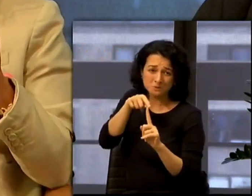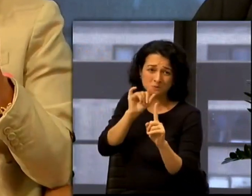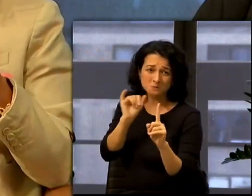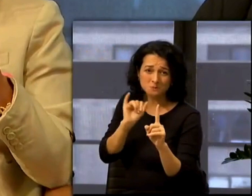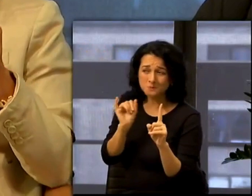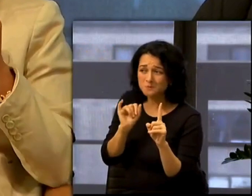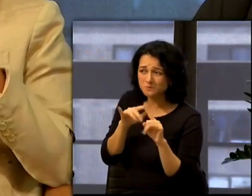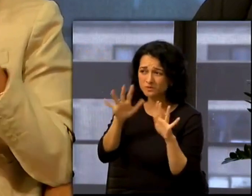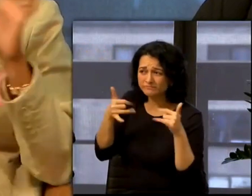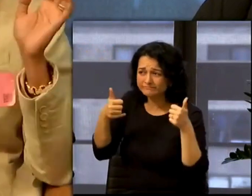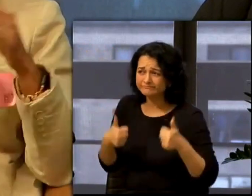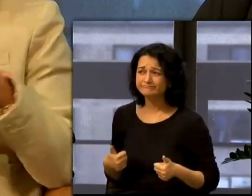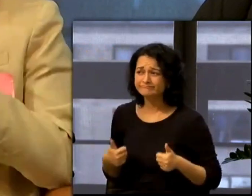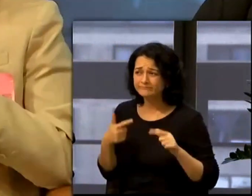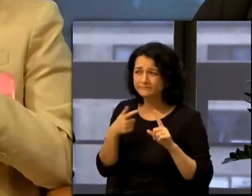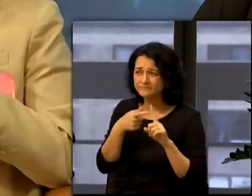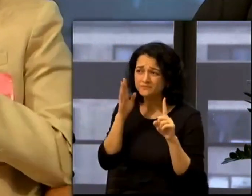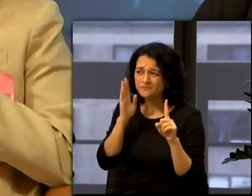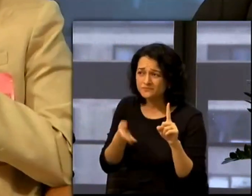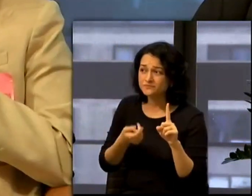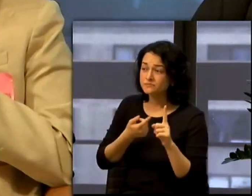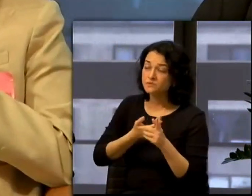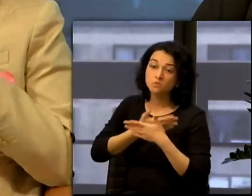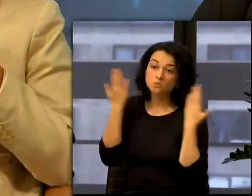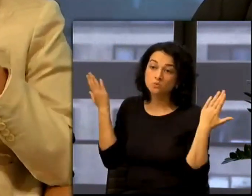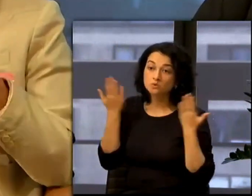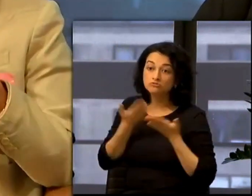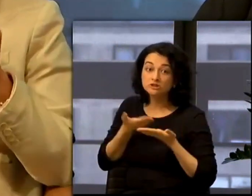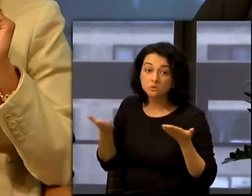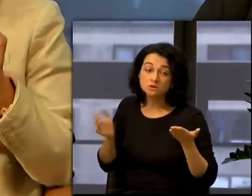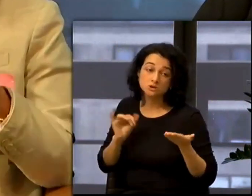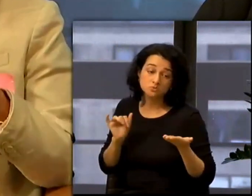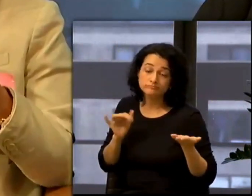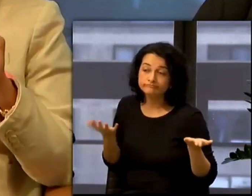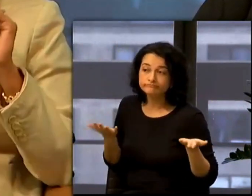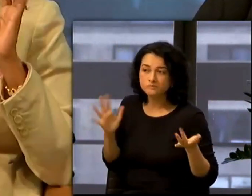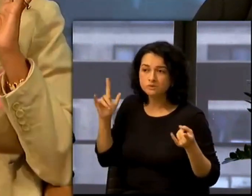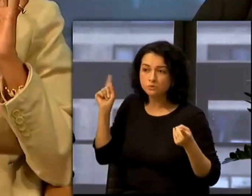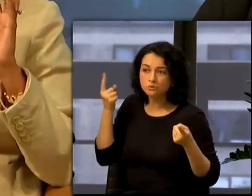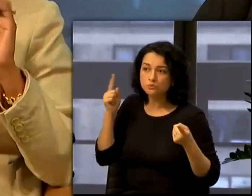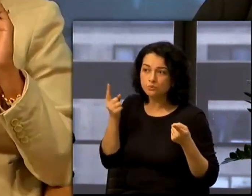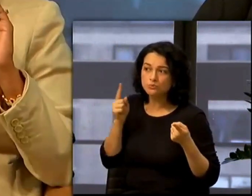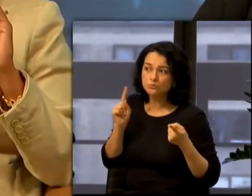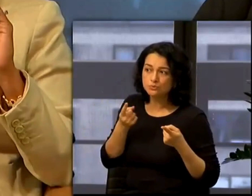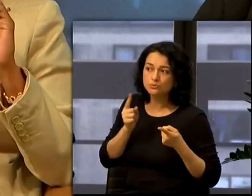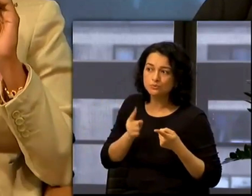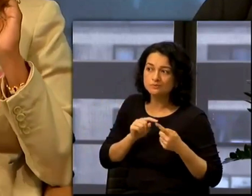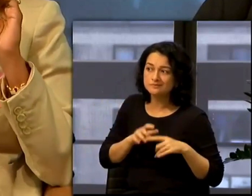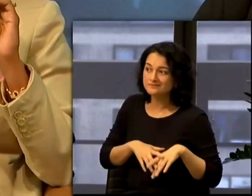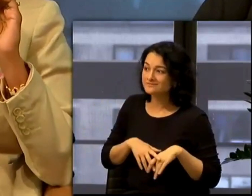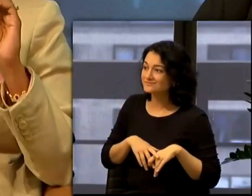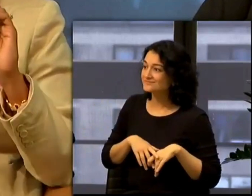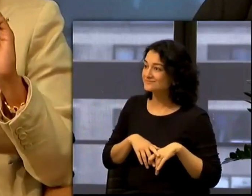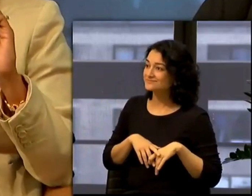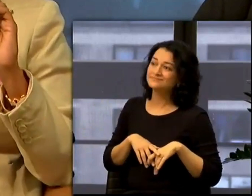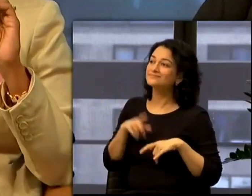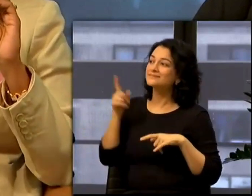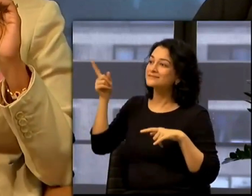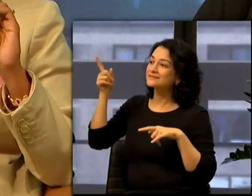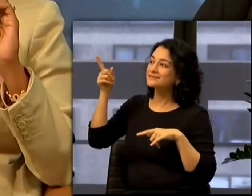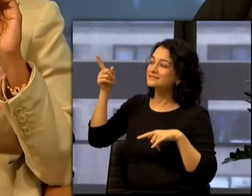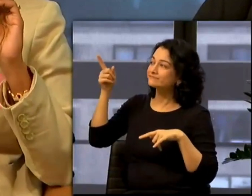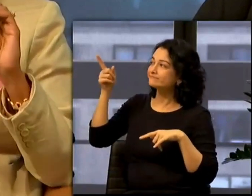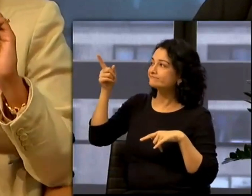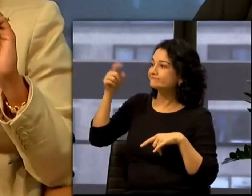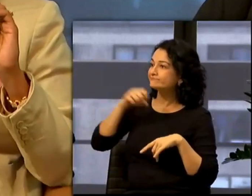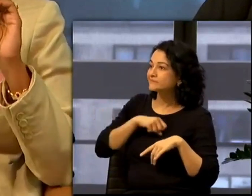Committee last week on a litany of Medicaid bills, and the narrative I kept hearing that drove me insane was we need to make sure that Medicaid